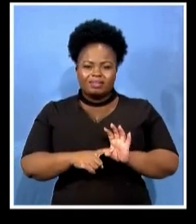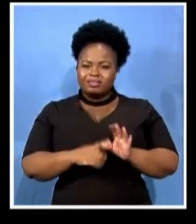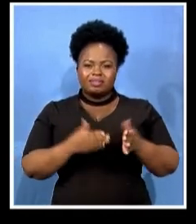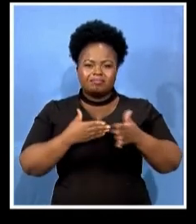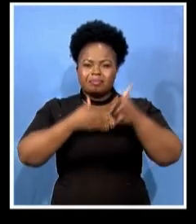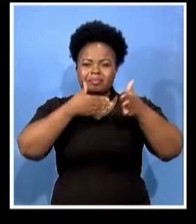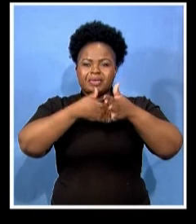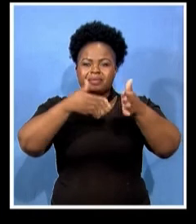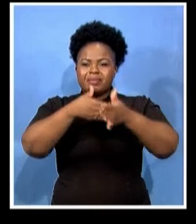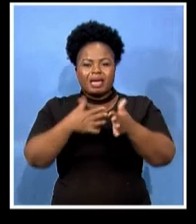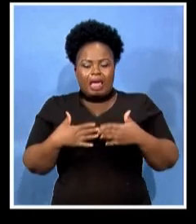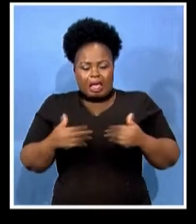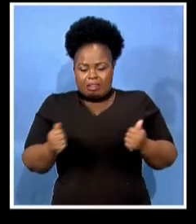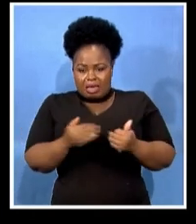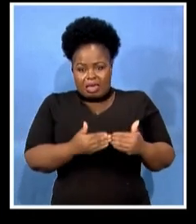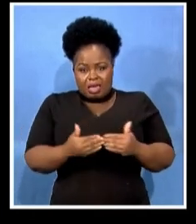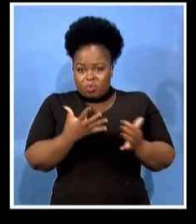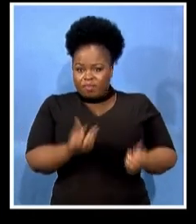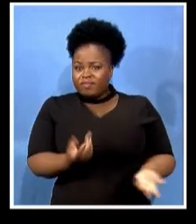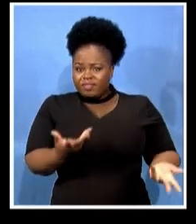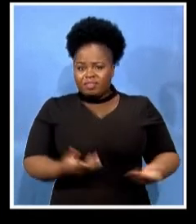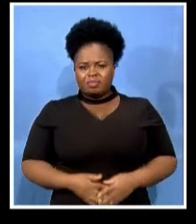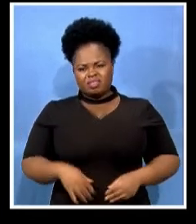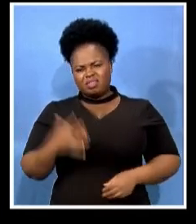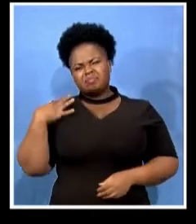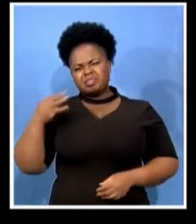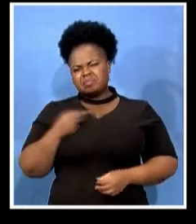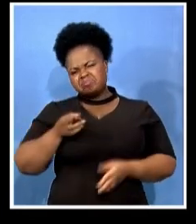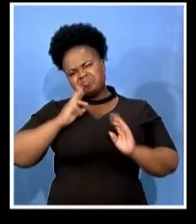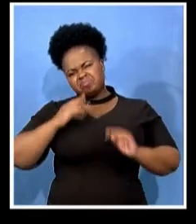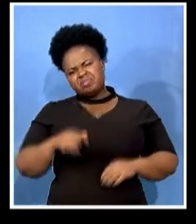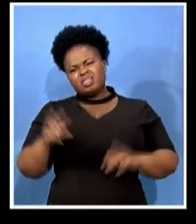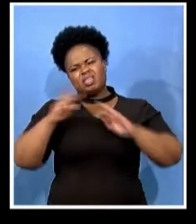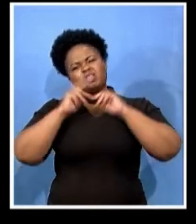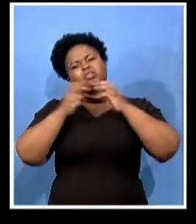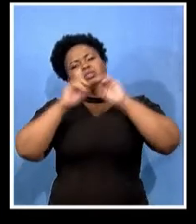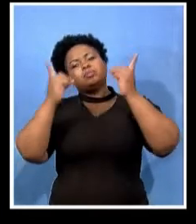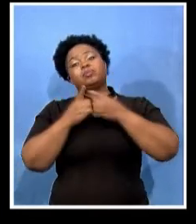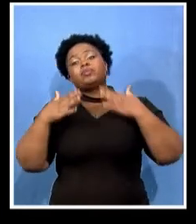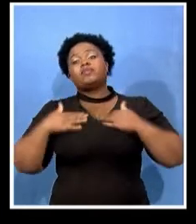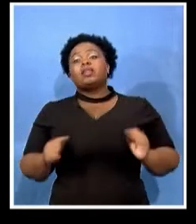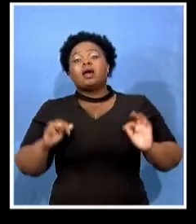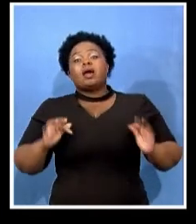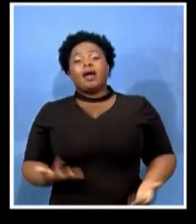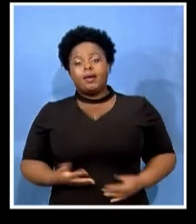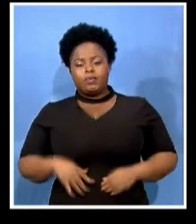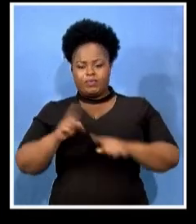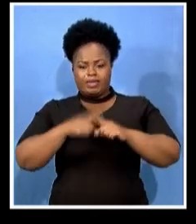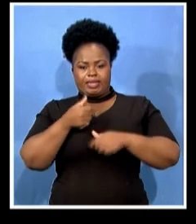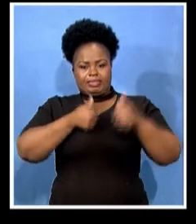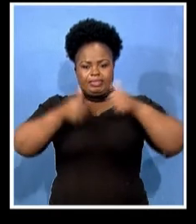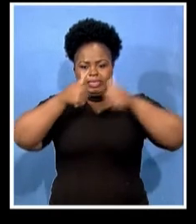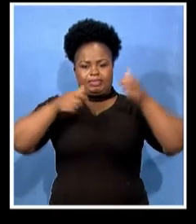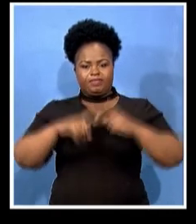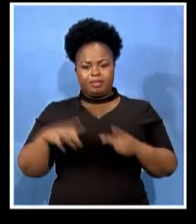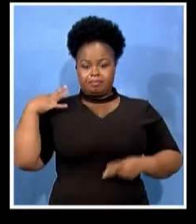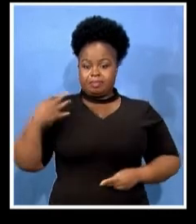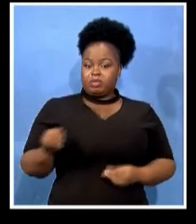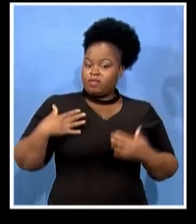to that in the fact that how does the National Department of Health, how does the executive, how does the Minister of Health and the National Department of Health